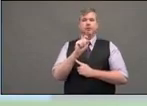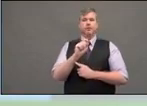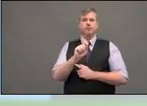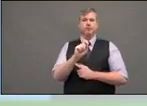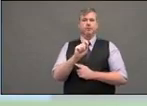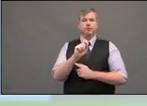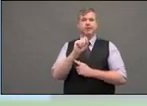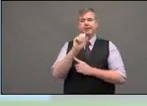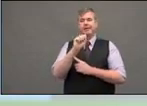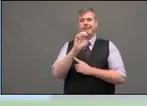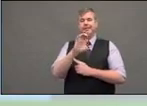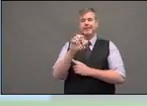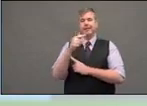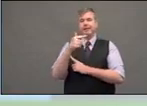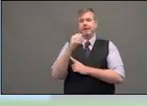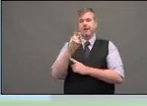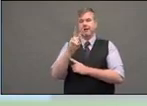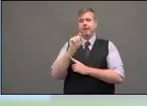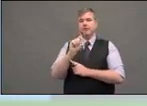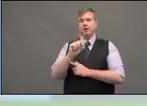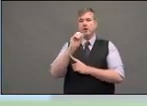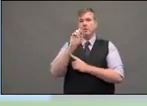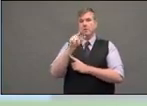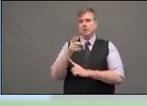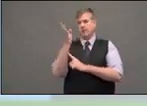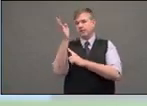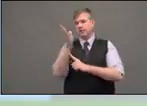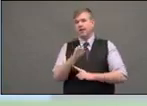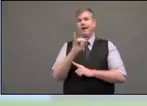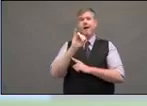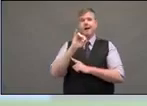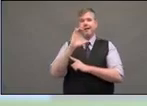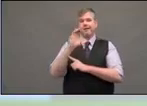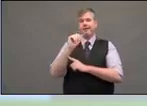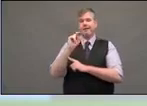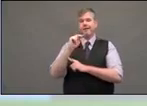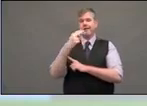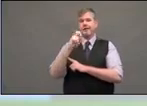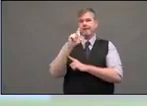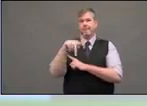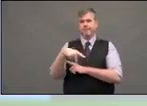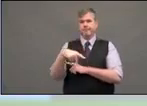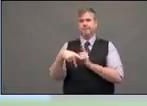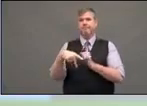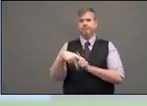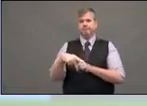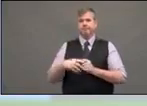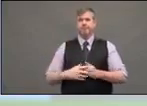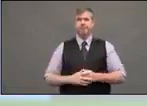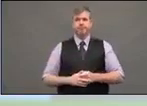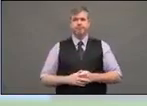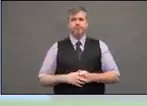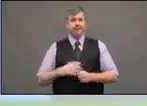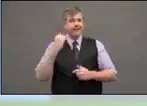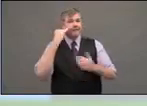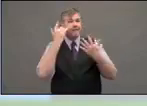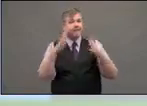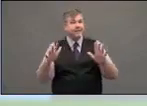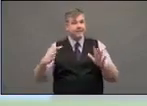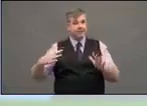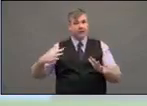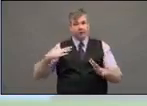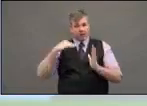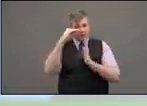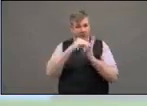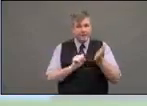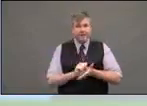for volunteers for this effort, and we are quickly making our way through those lists. So if you have already submitted an application, we thank you so